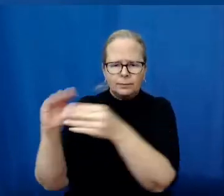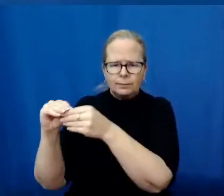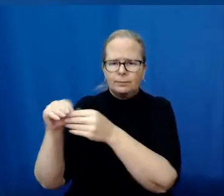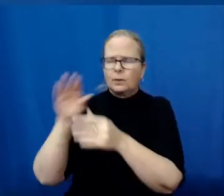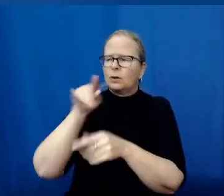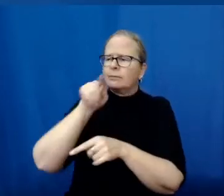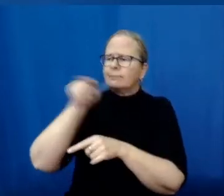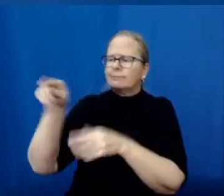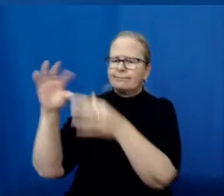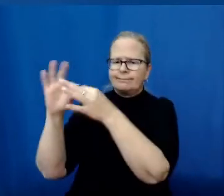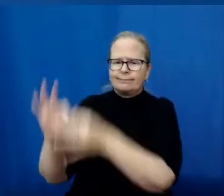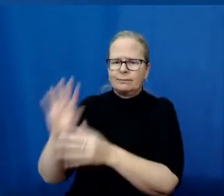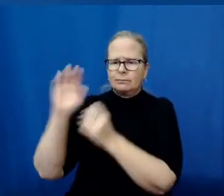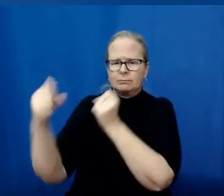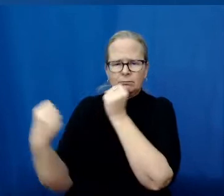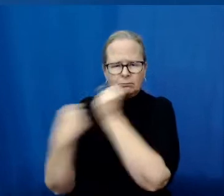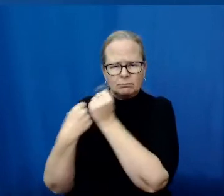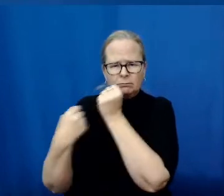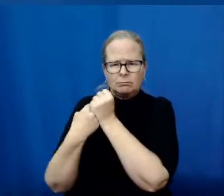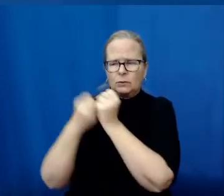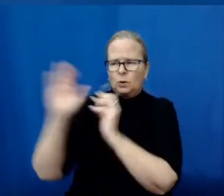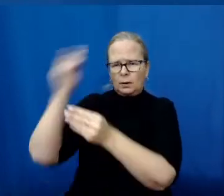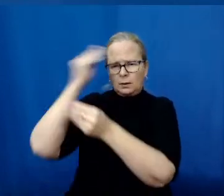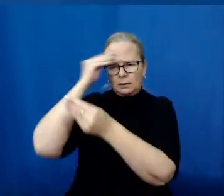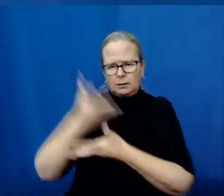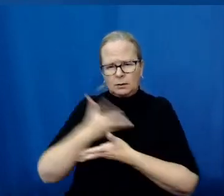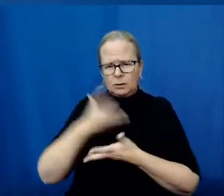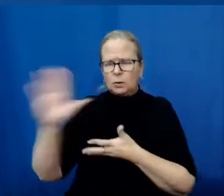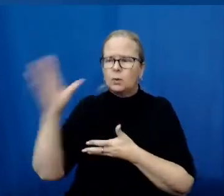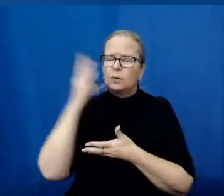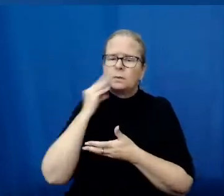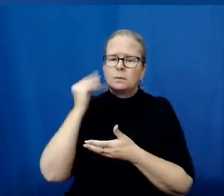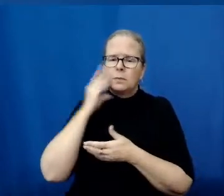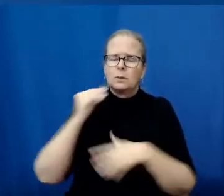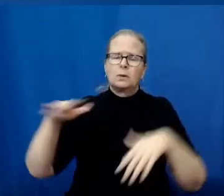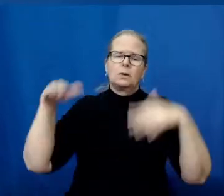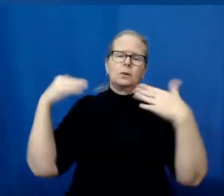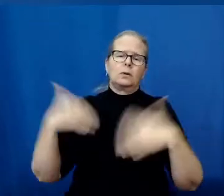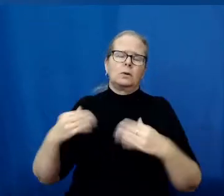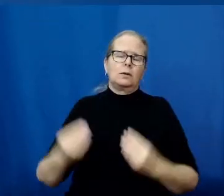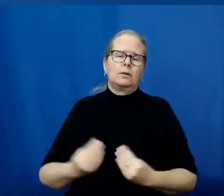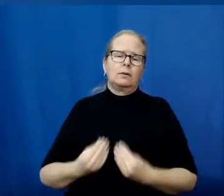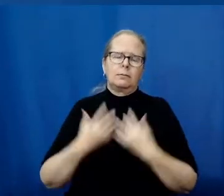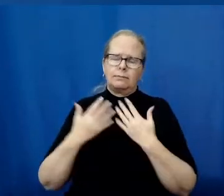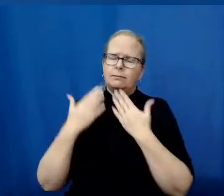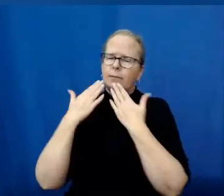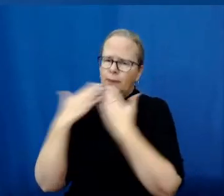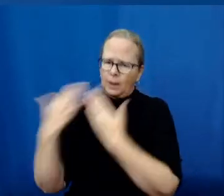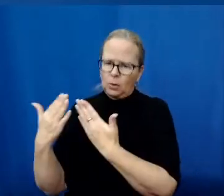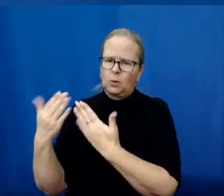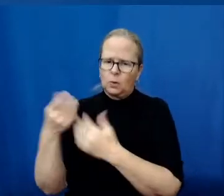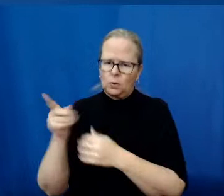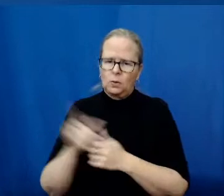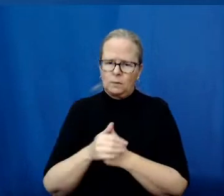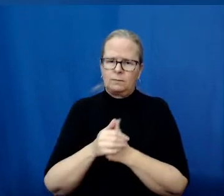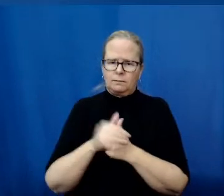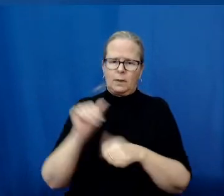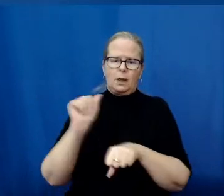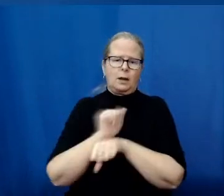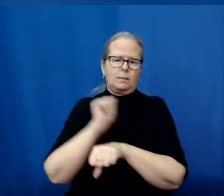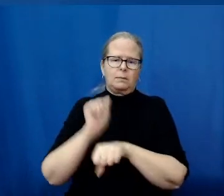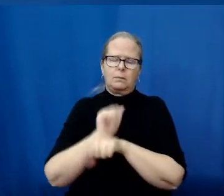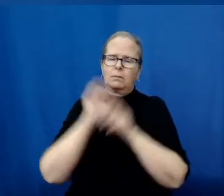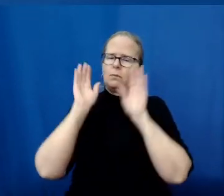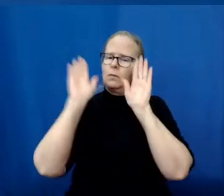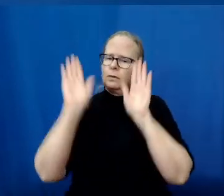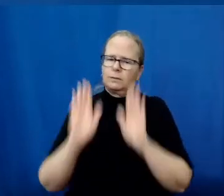and I am so thankful to share this time with all of you. Before we dive into our topic today, I would like to